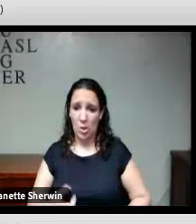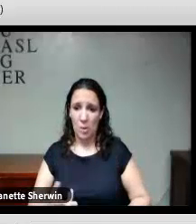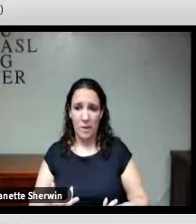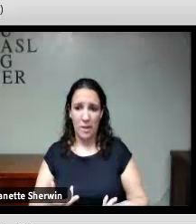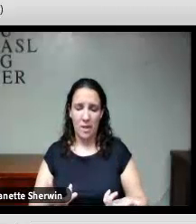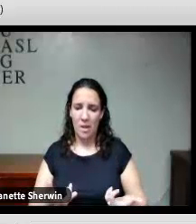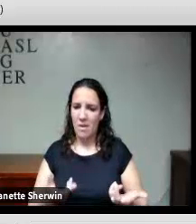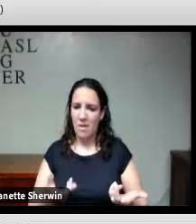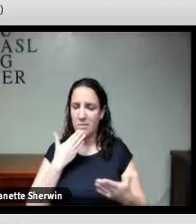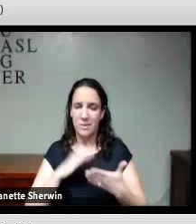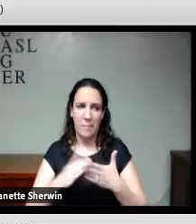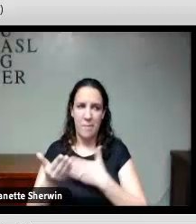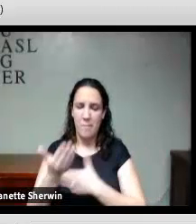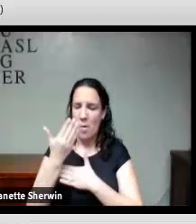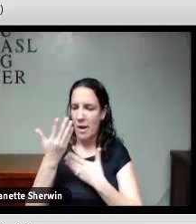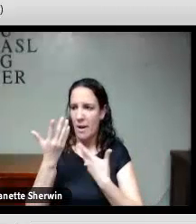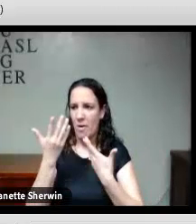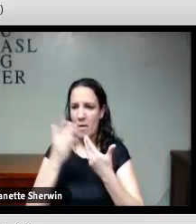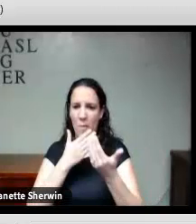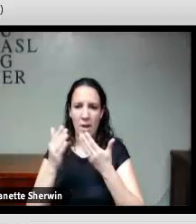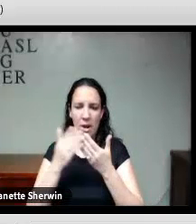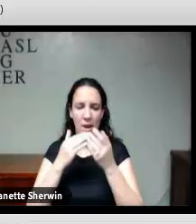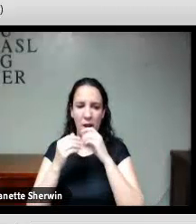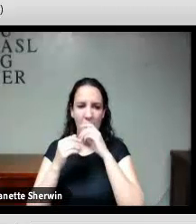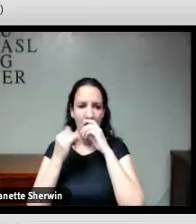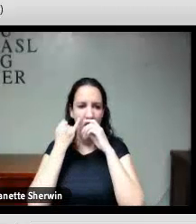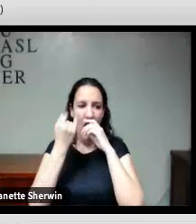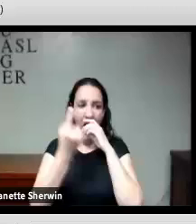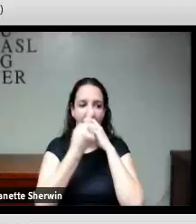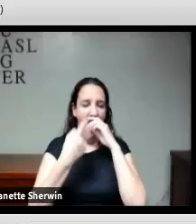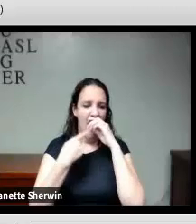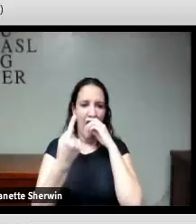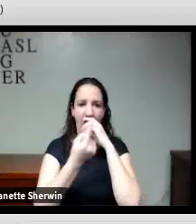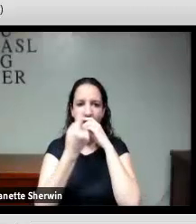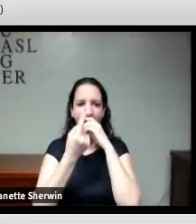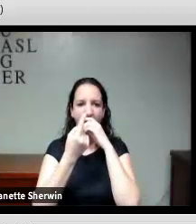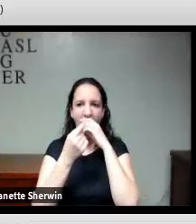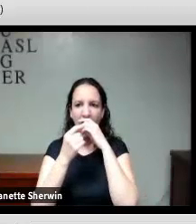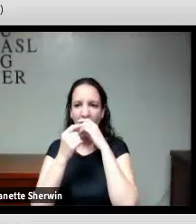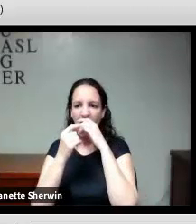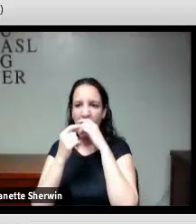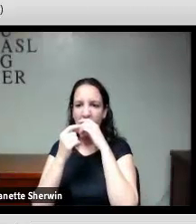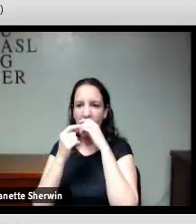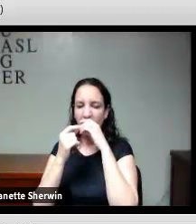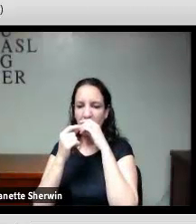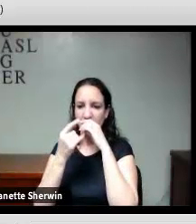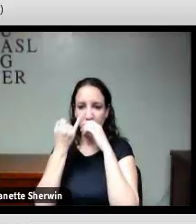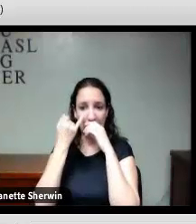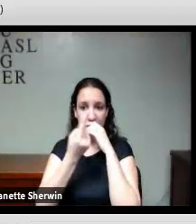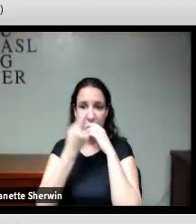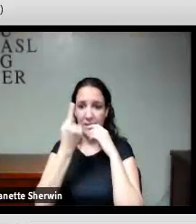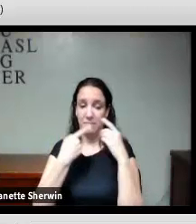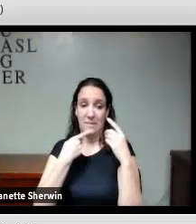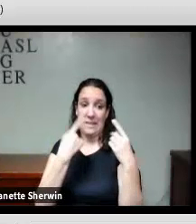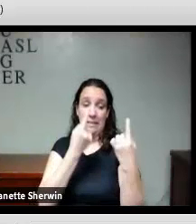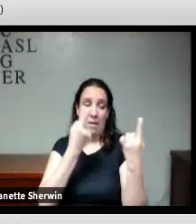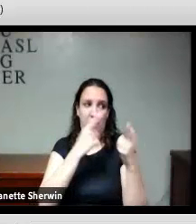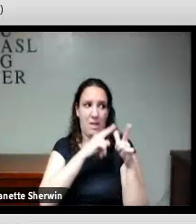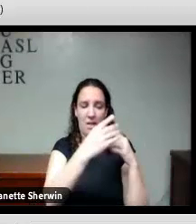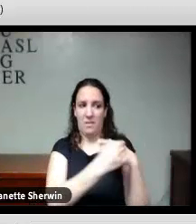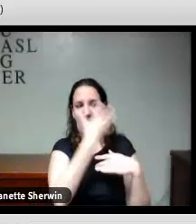morning already, or whatever it is, and when they say a certain thing, it's going to trigger us into negative emotions, or our ego is going to flare up, or